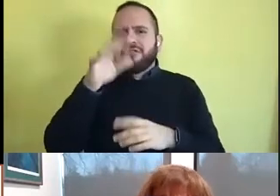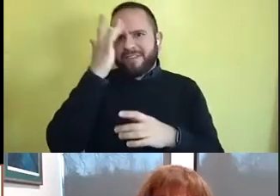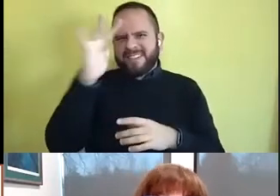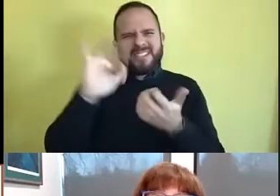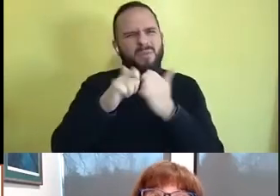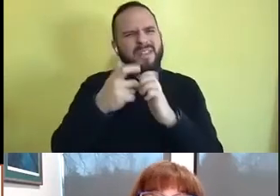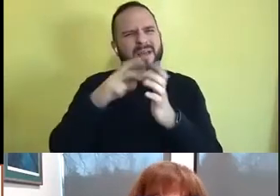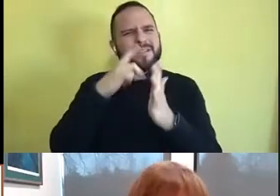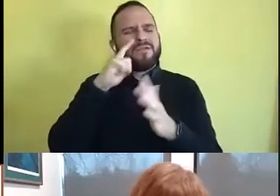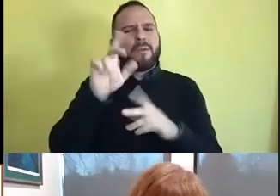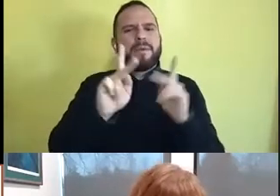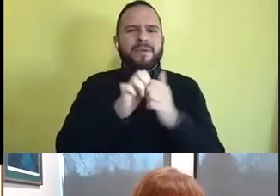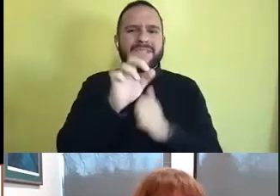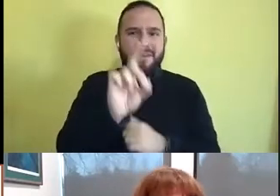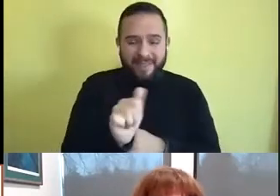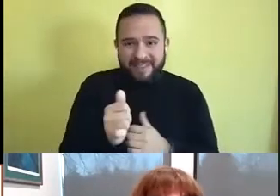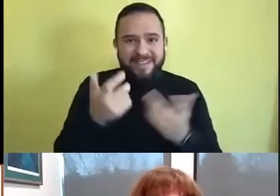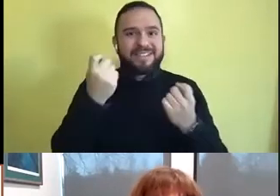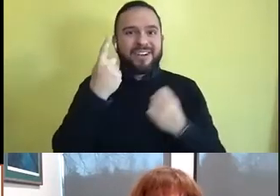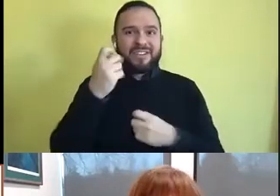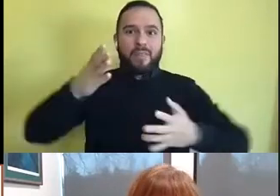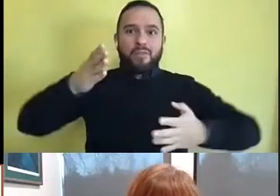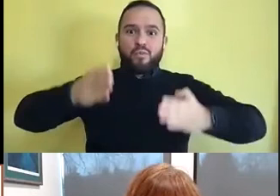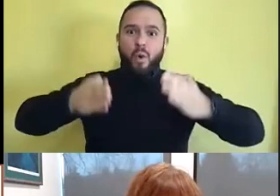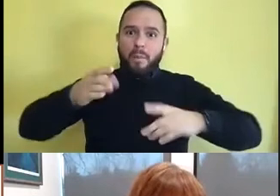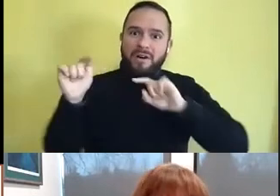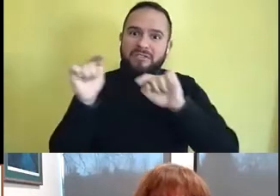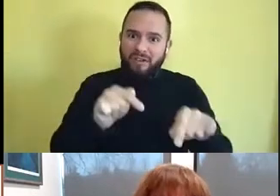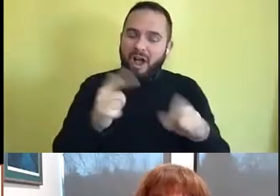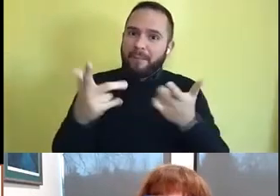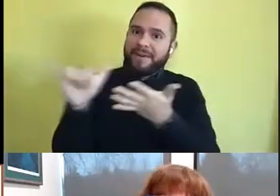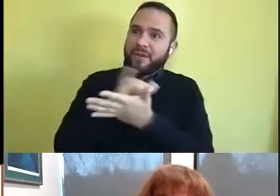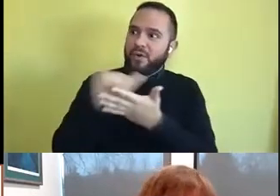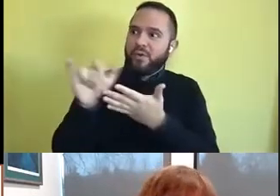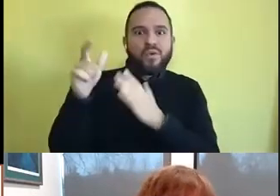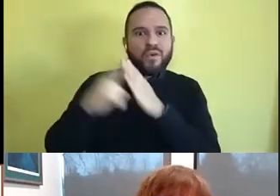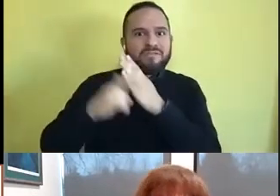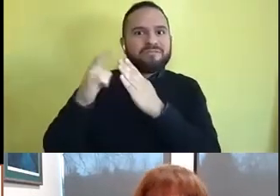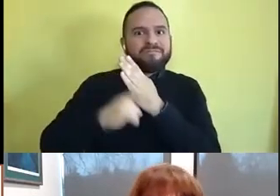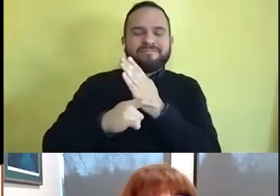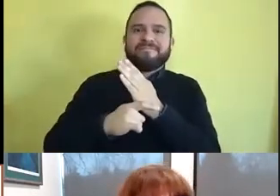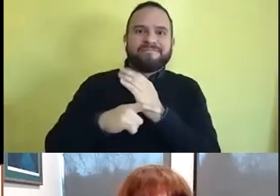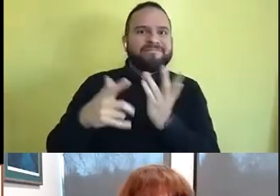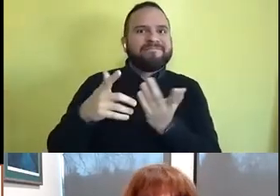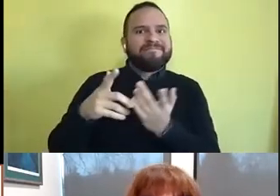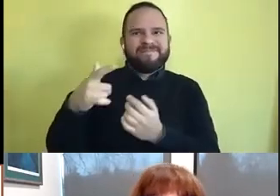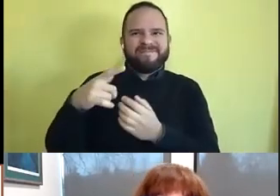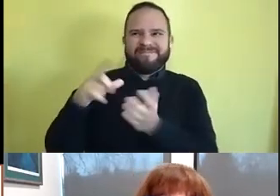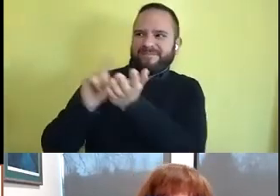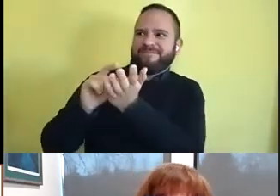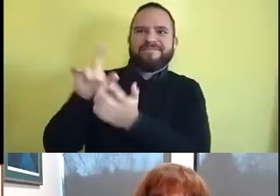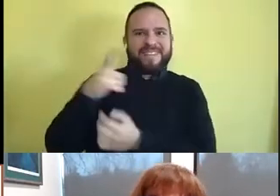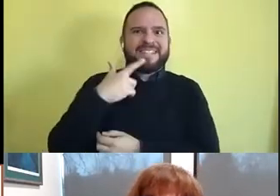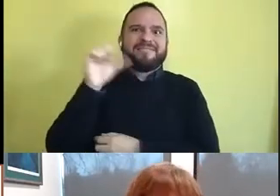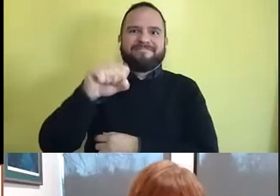The robots are coming, as a recent article in New York Times proclaimed, which really highlighted white-collar jobs